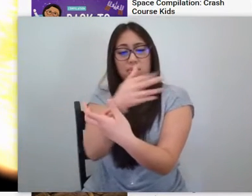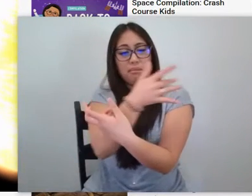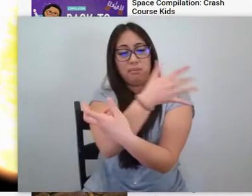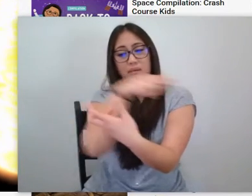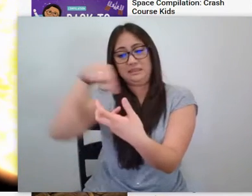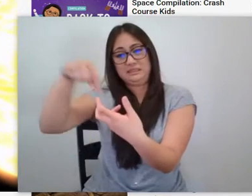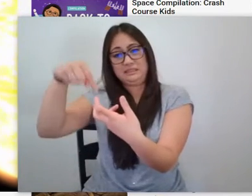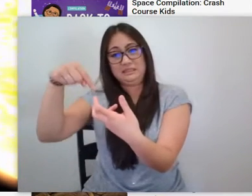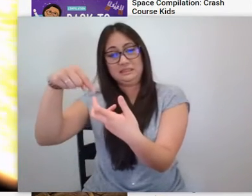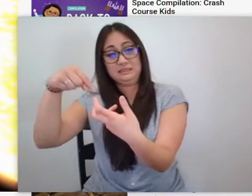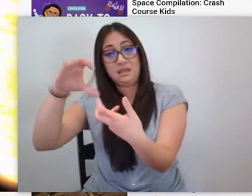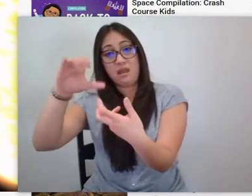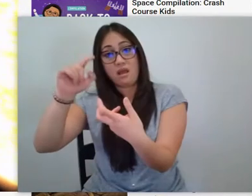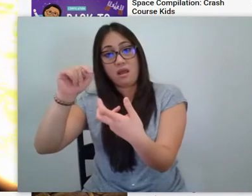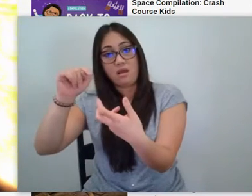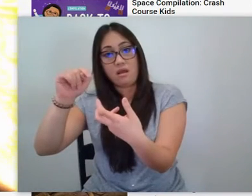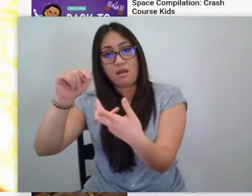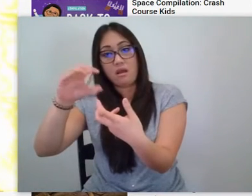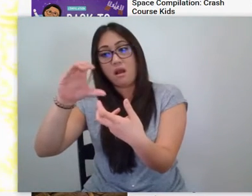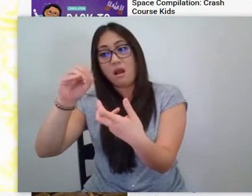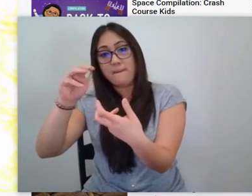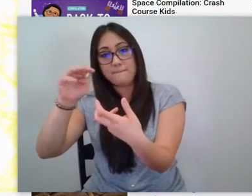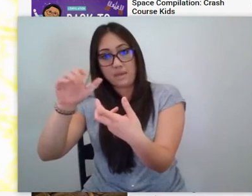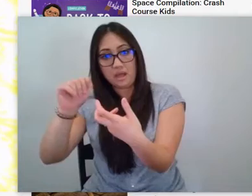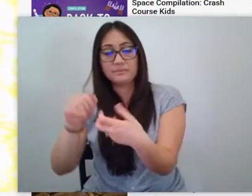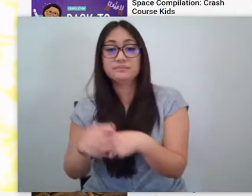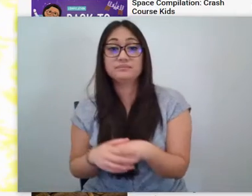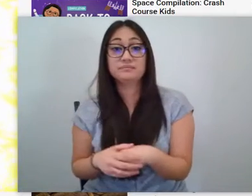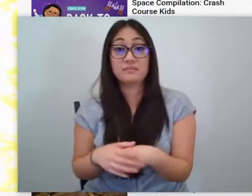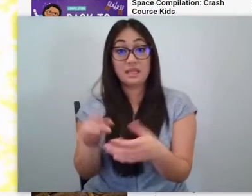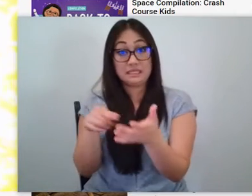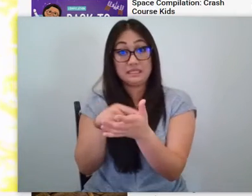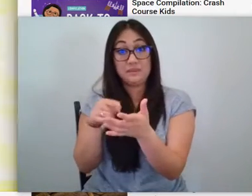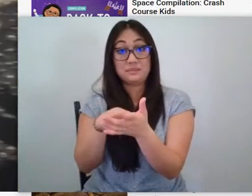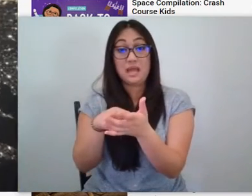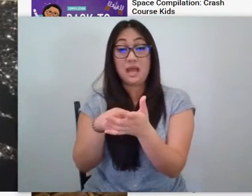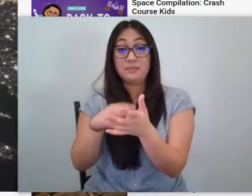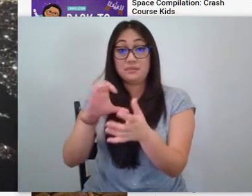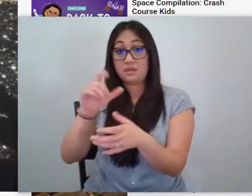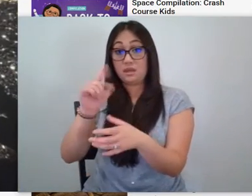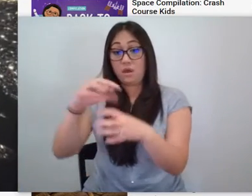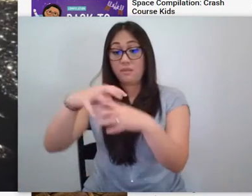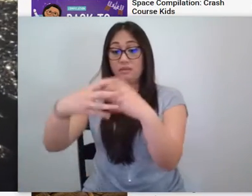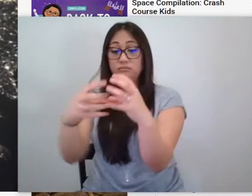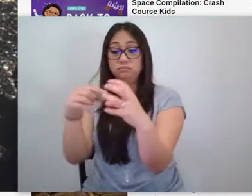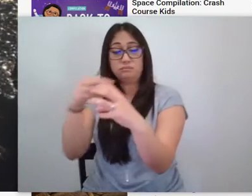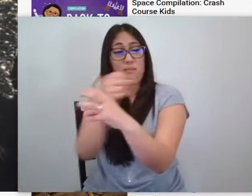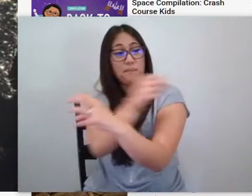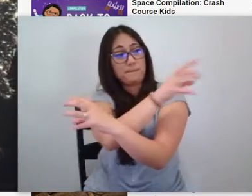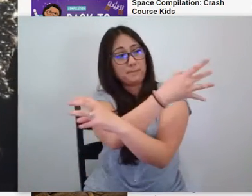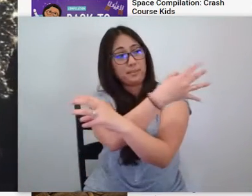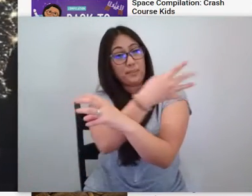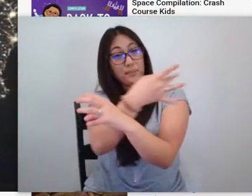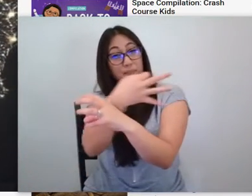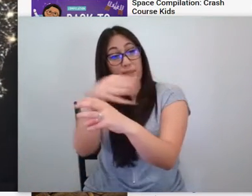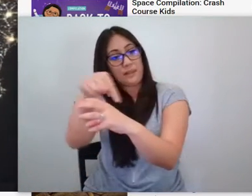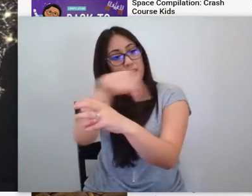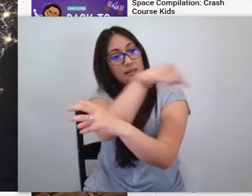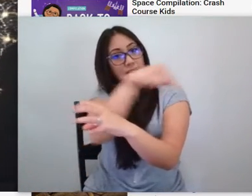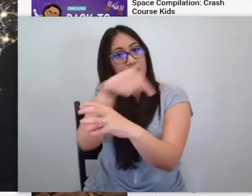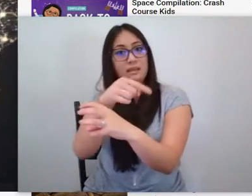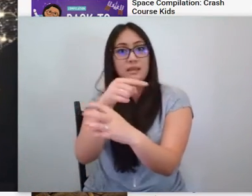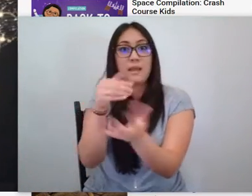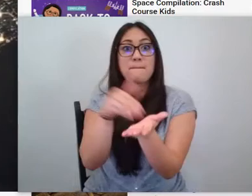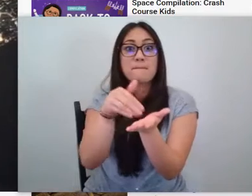glow. A comet's tail can be millions of miles long. Some comets can be seen without a telescope as they pass